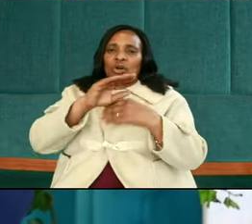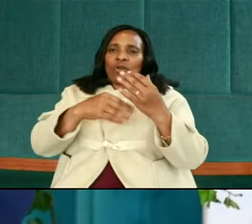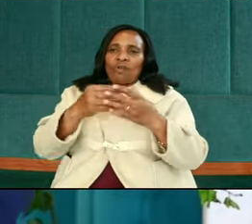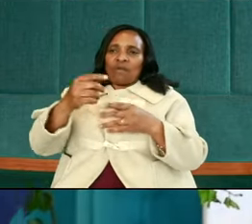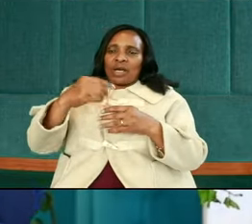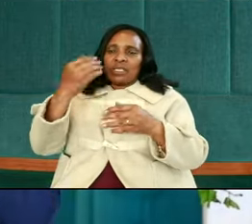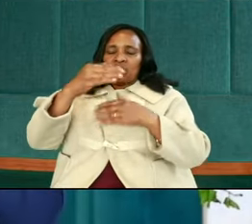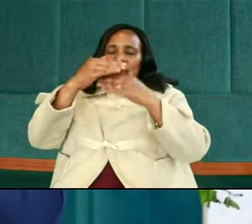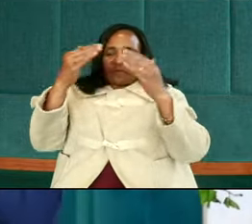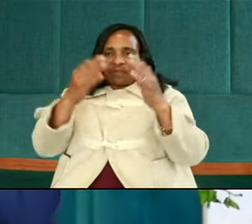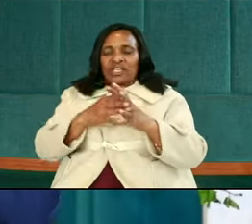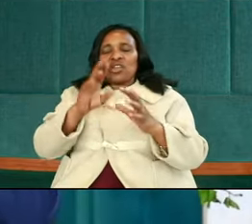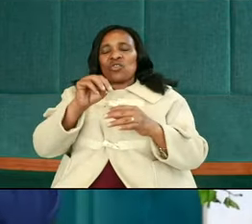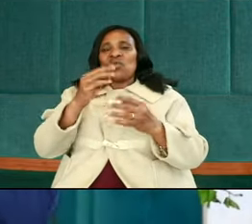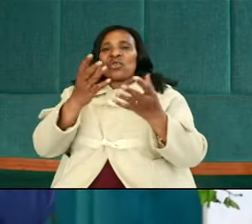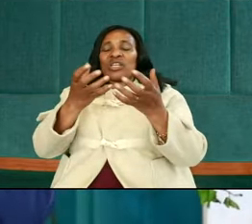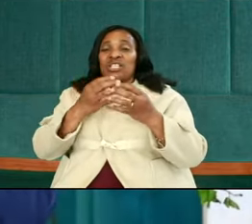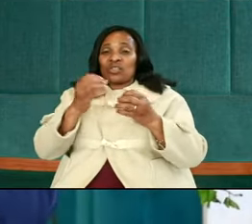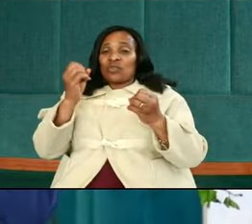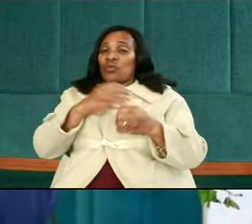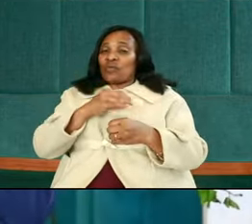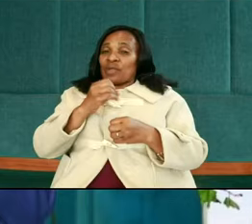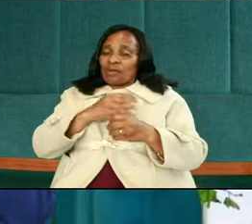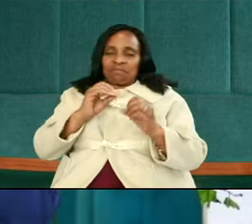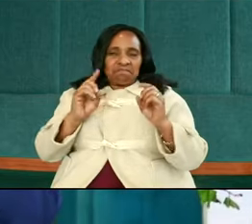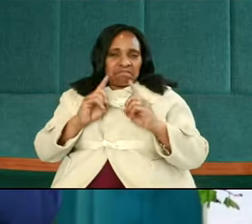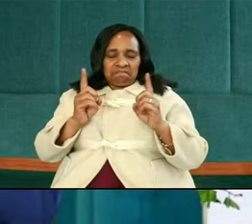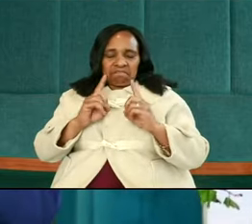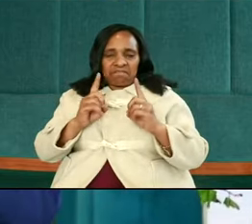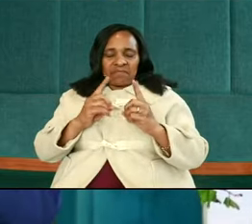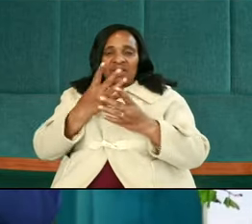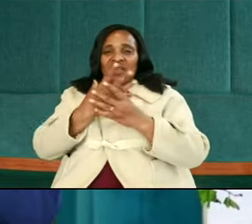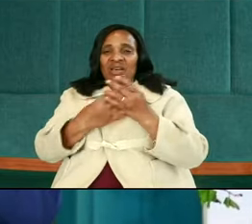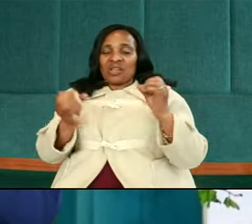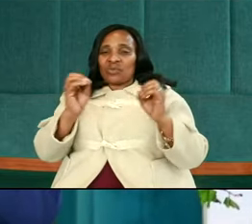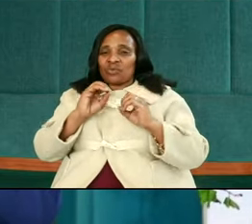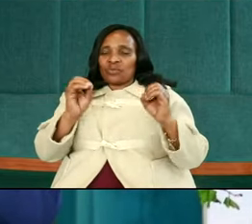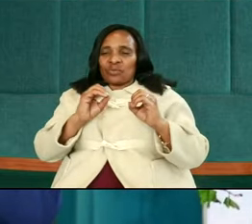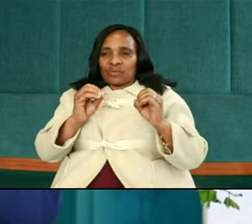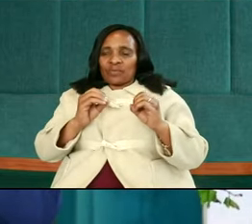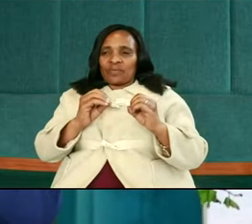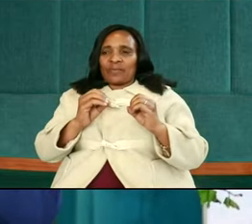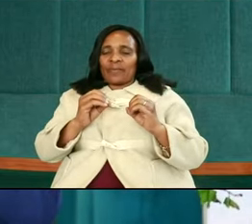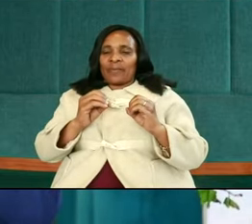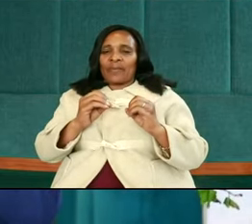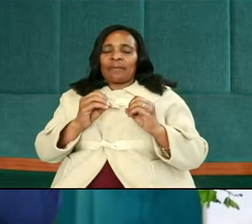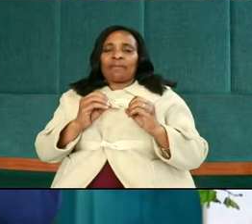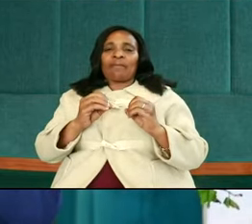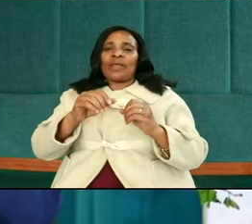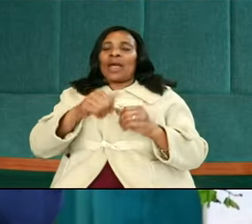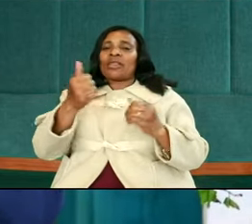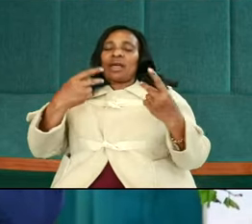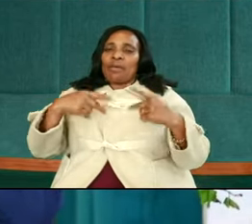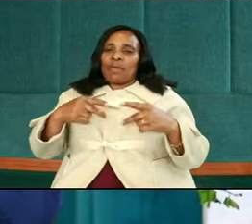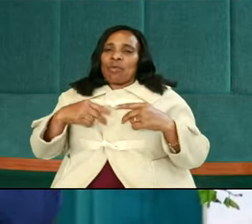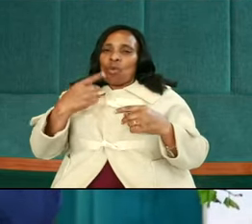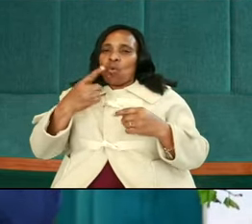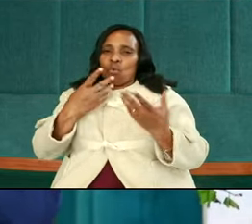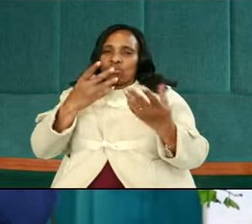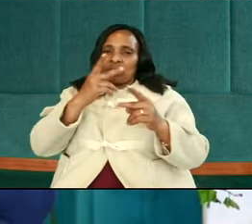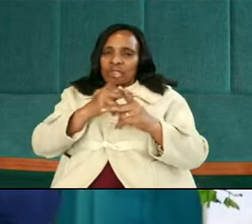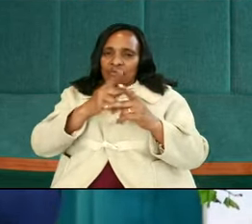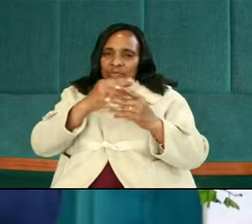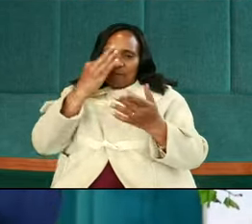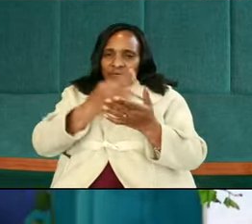Right? And so there is no need to fear. There is no need to be discouraged. There are other people who keep the